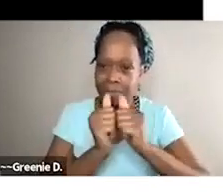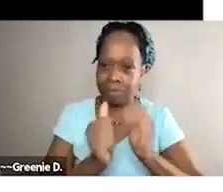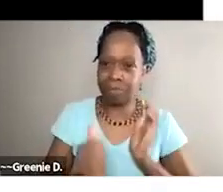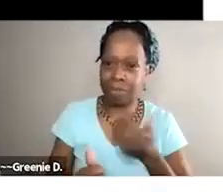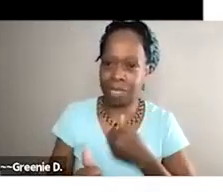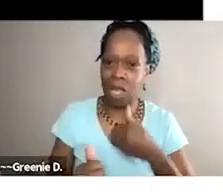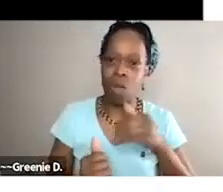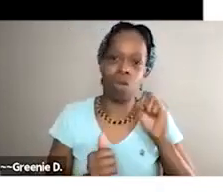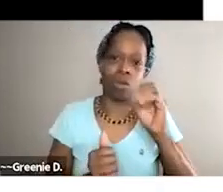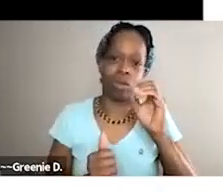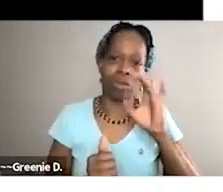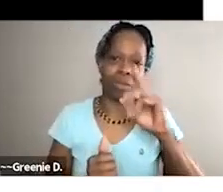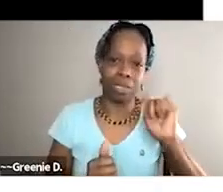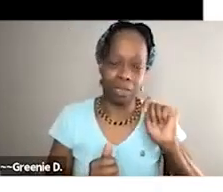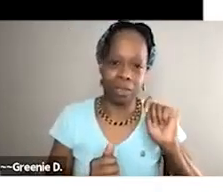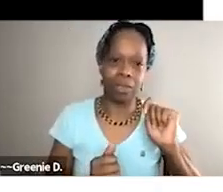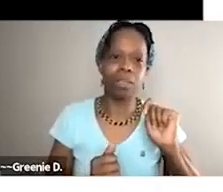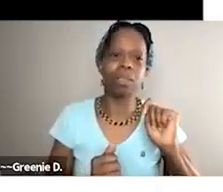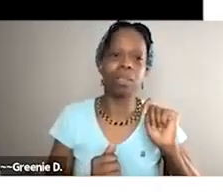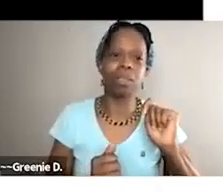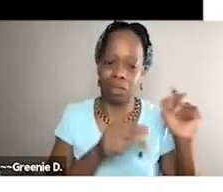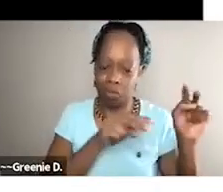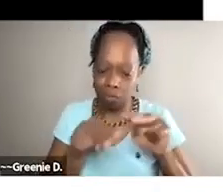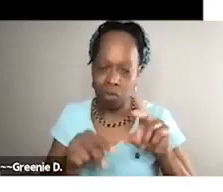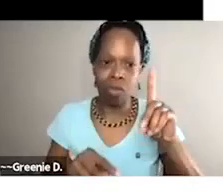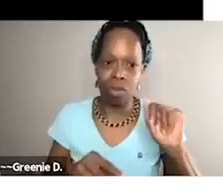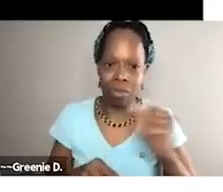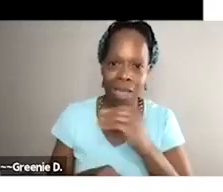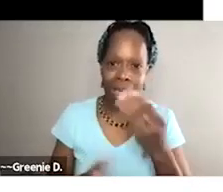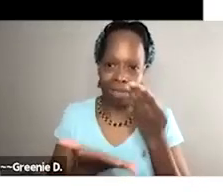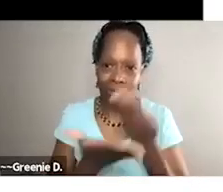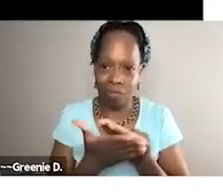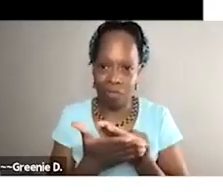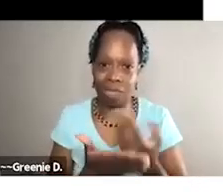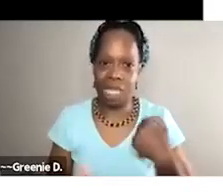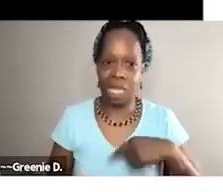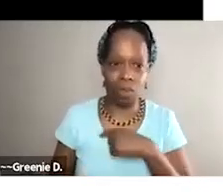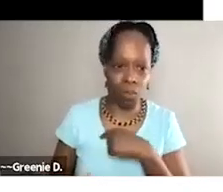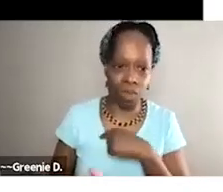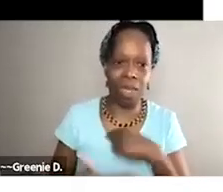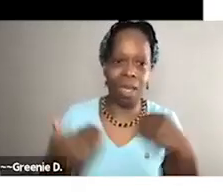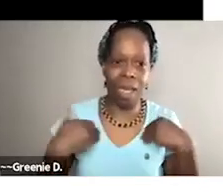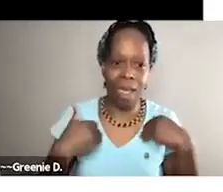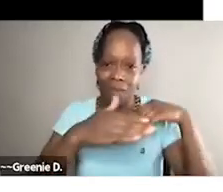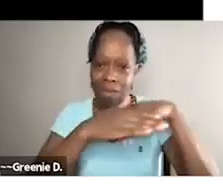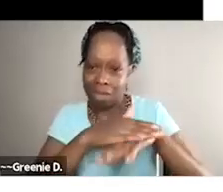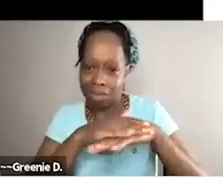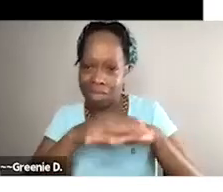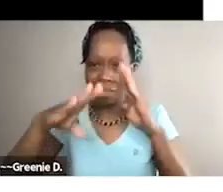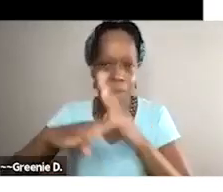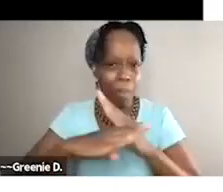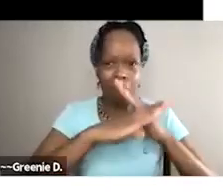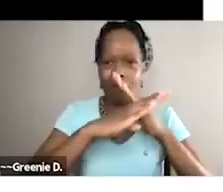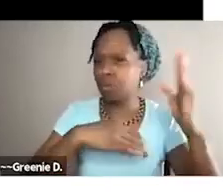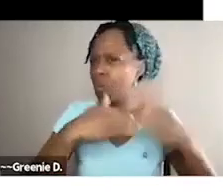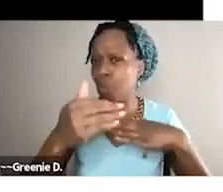community, the fact that we are like subjected to access barriers of whatever kind they may be, it's